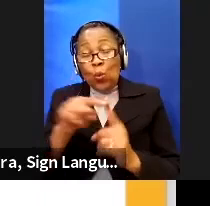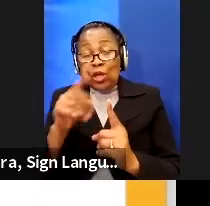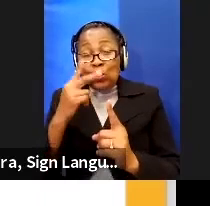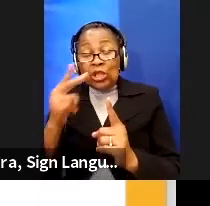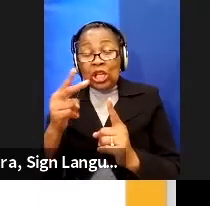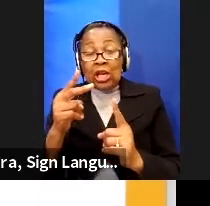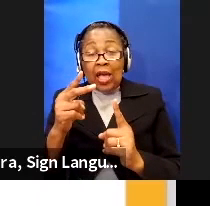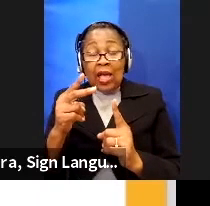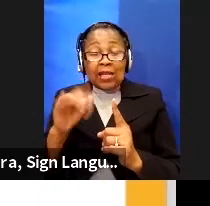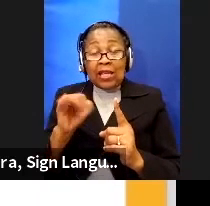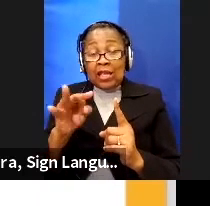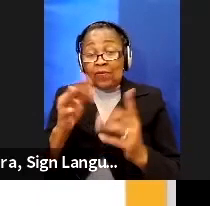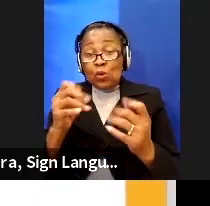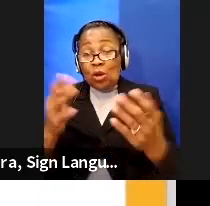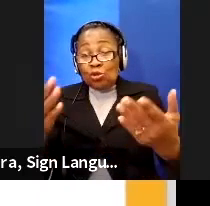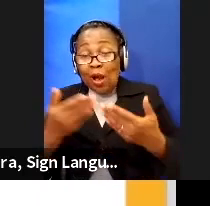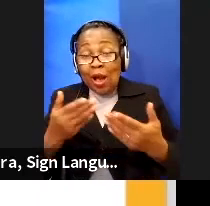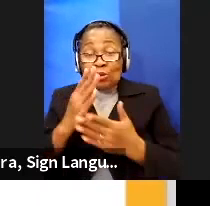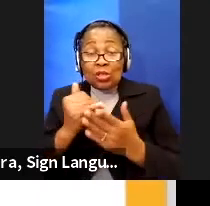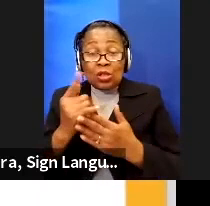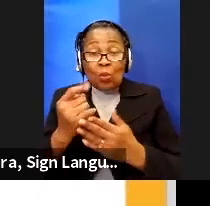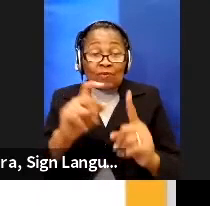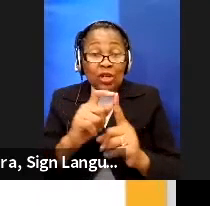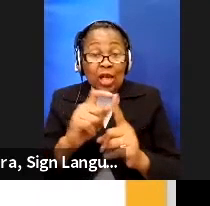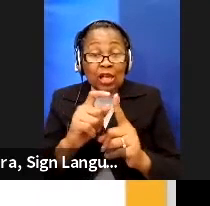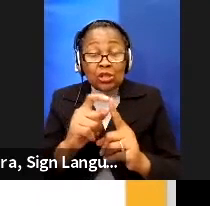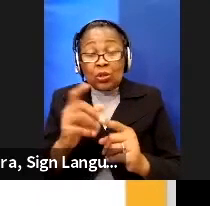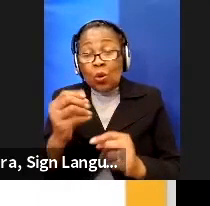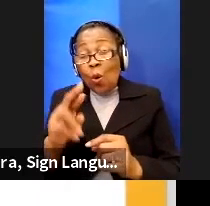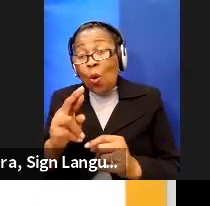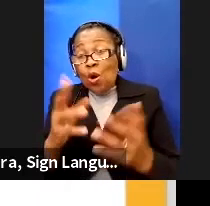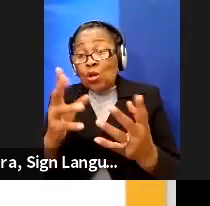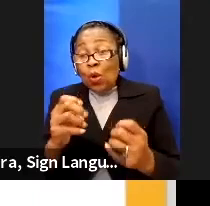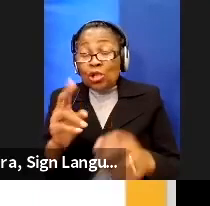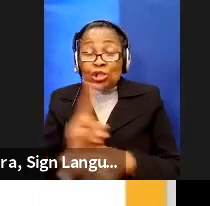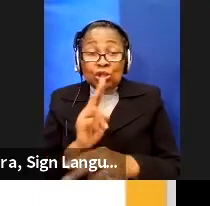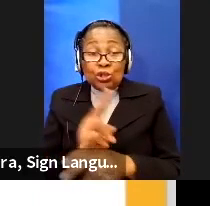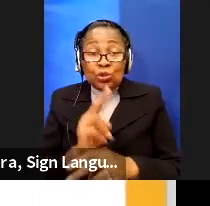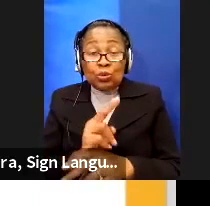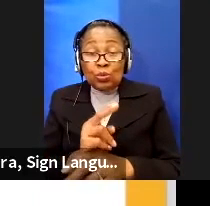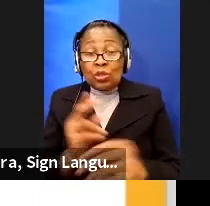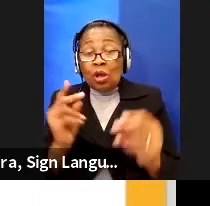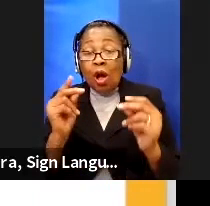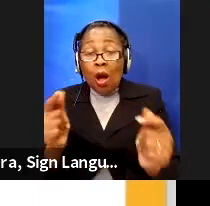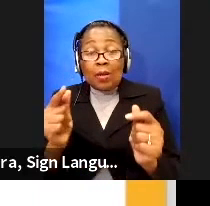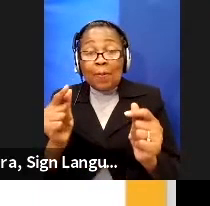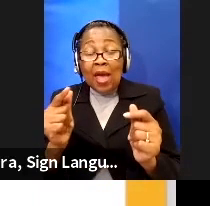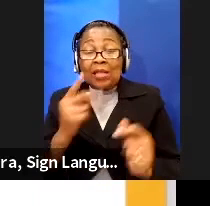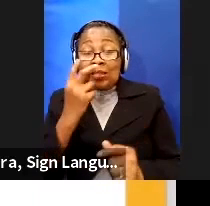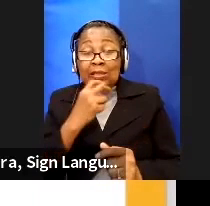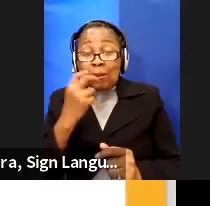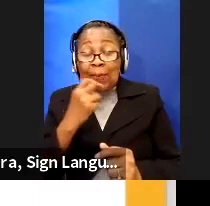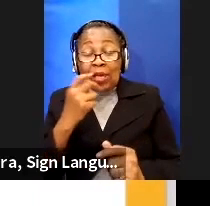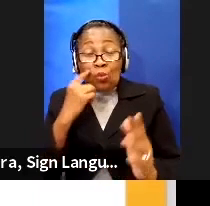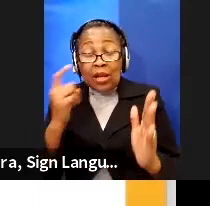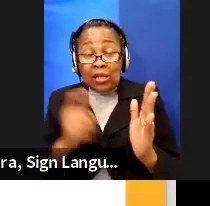want to hire someone for captioning, or you want to maybe use automatic speech recognition, you need to